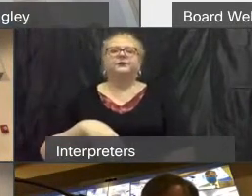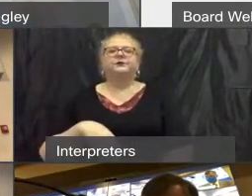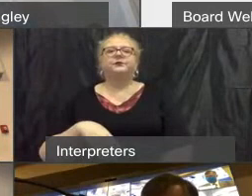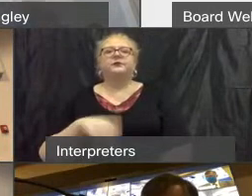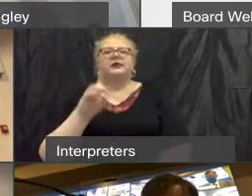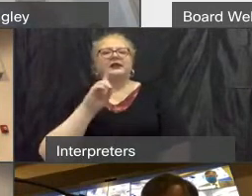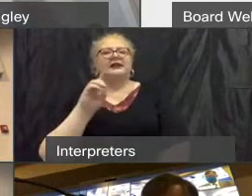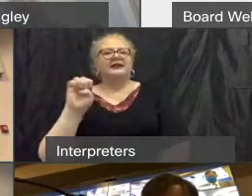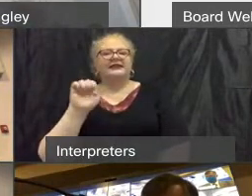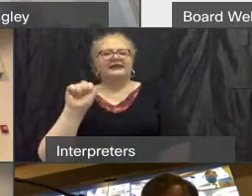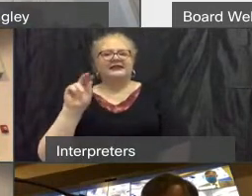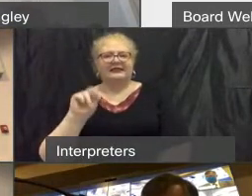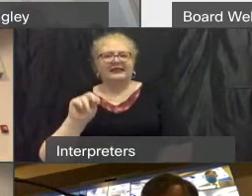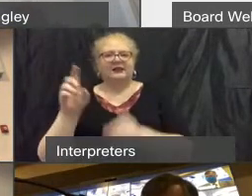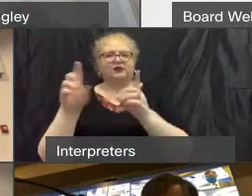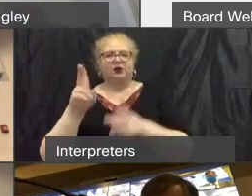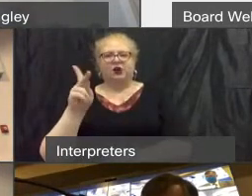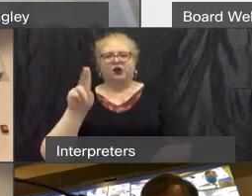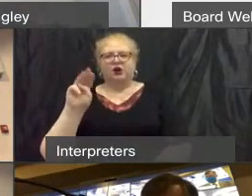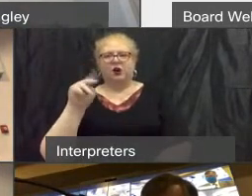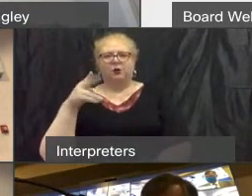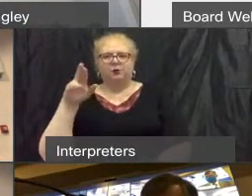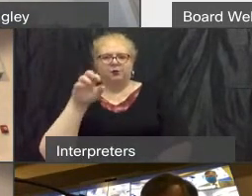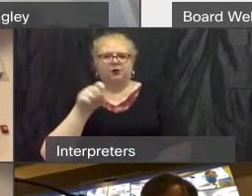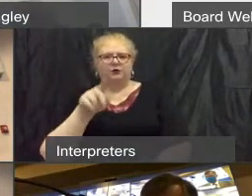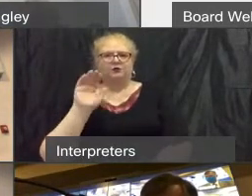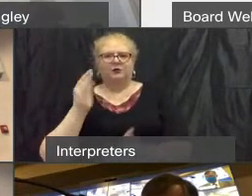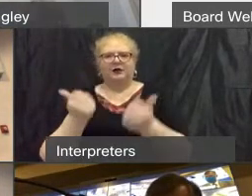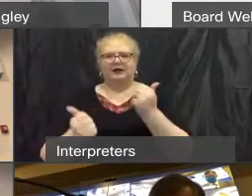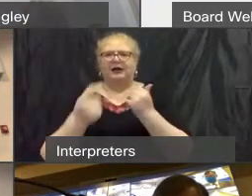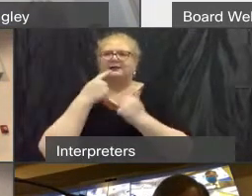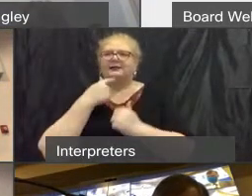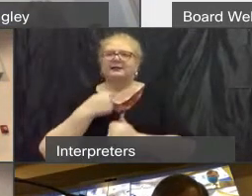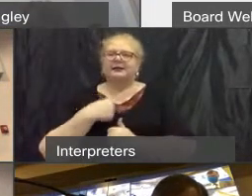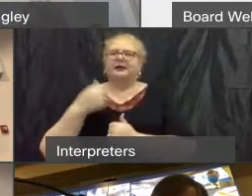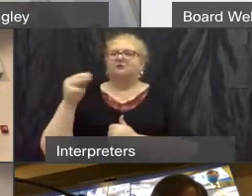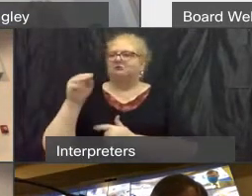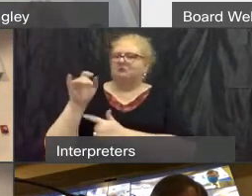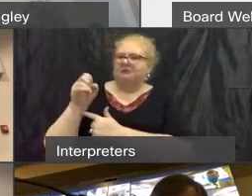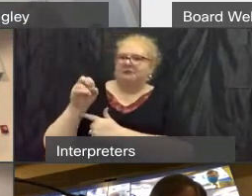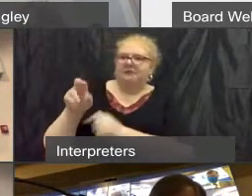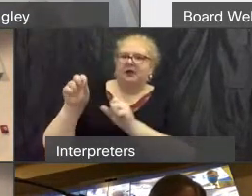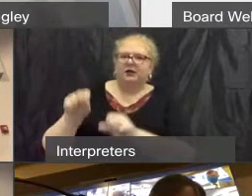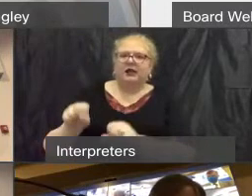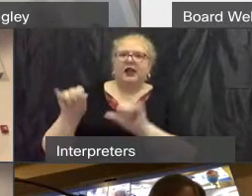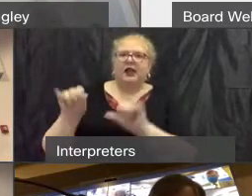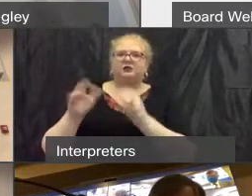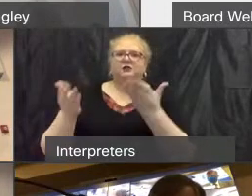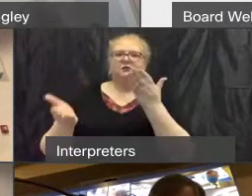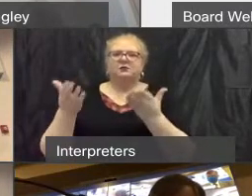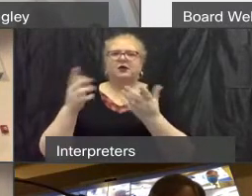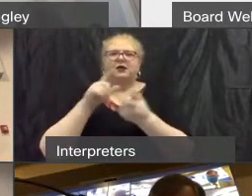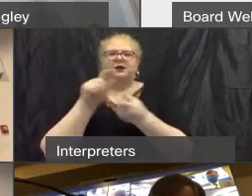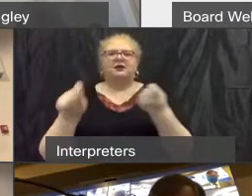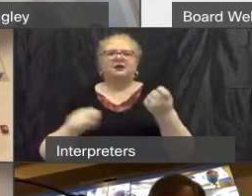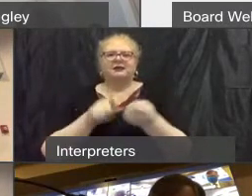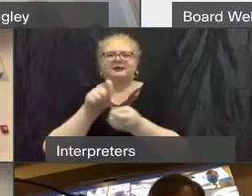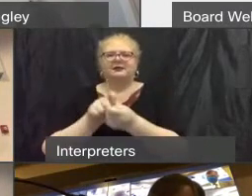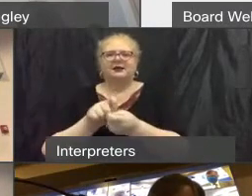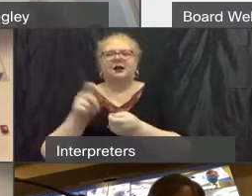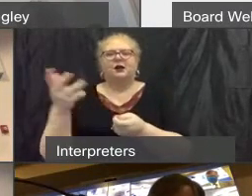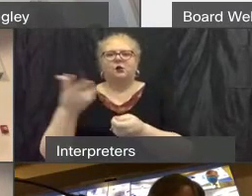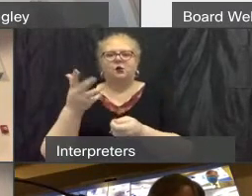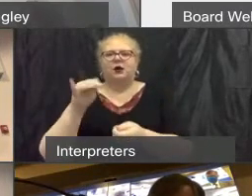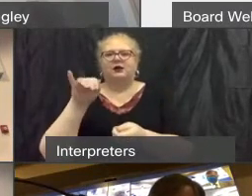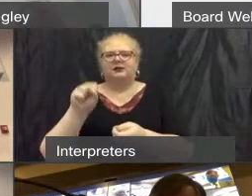Dean, you could probably, Director Campiris, you can probably tell me this, or Mayor, you probably could too. Exactly what is